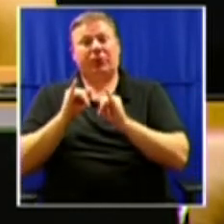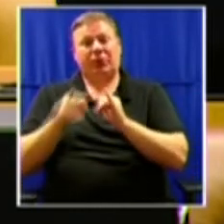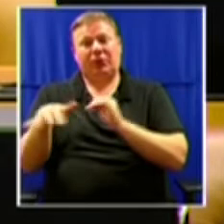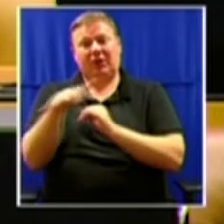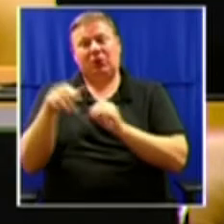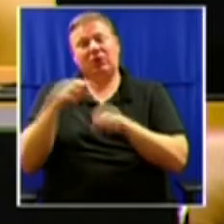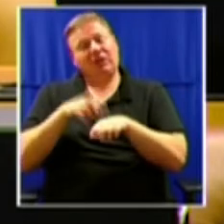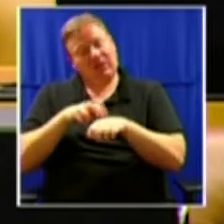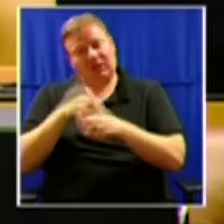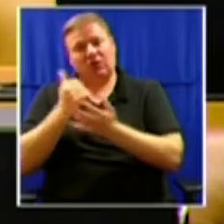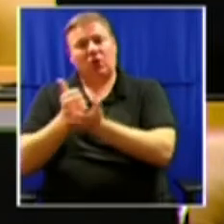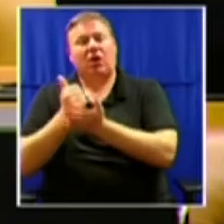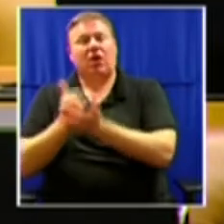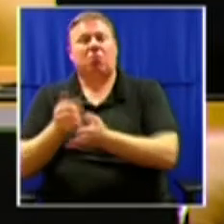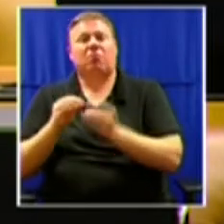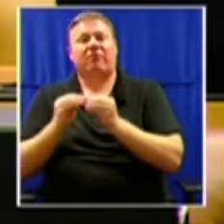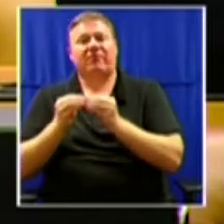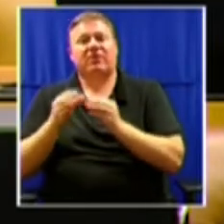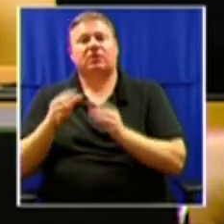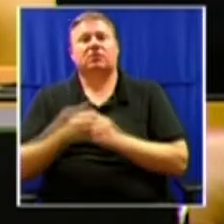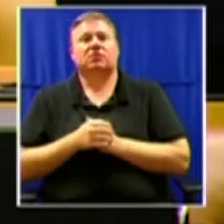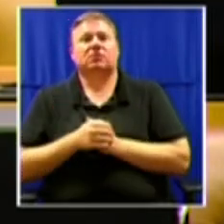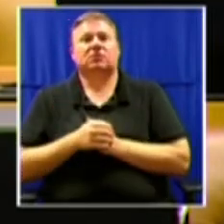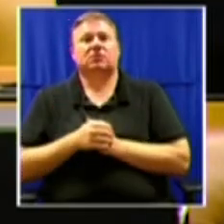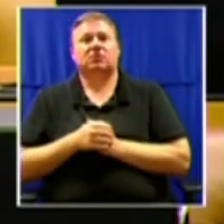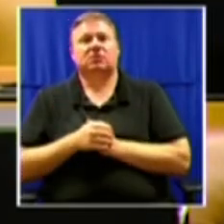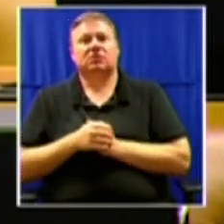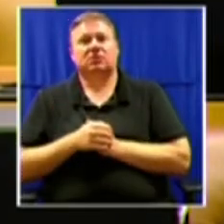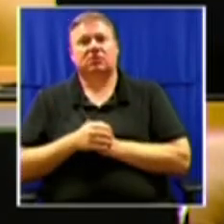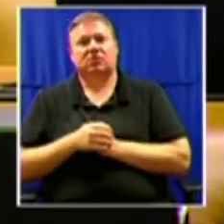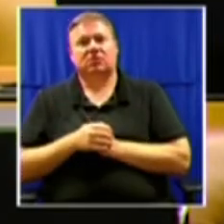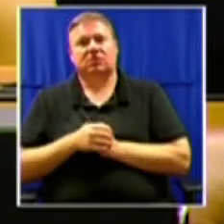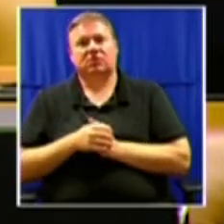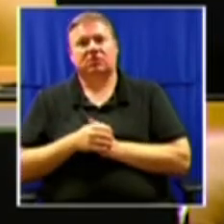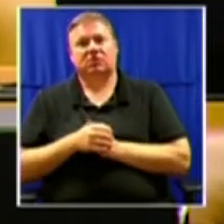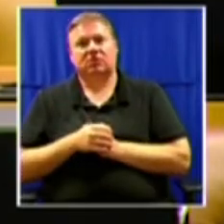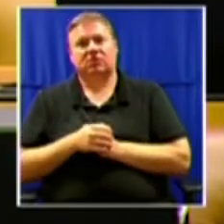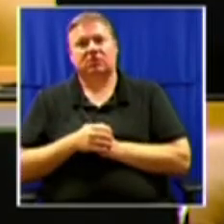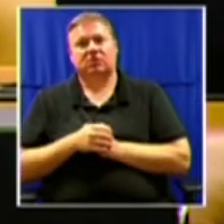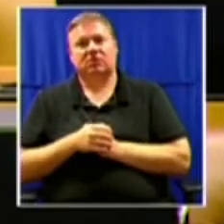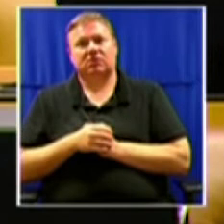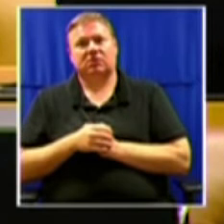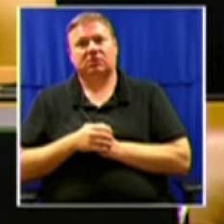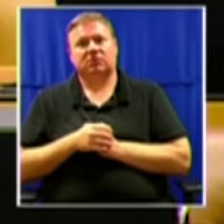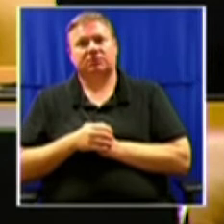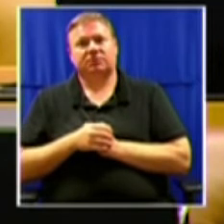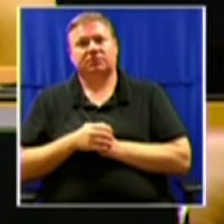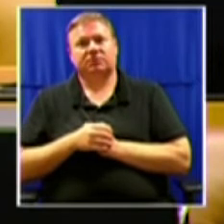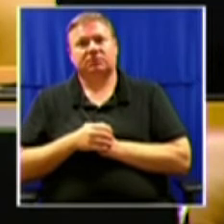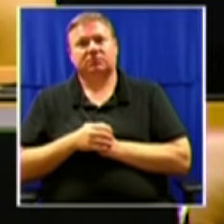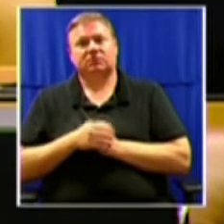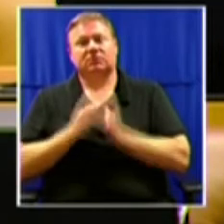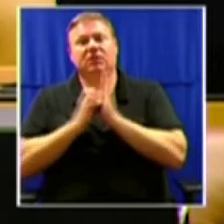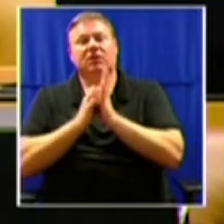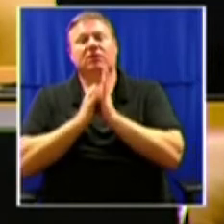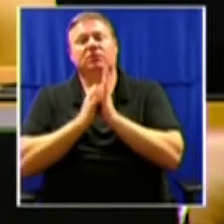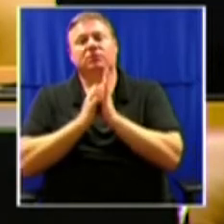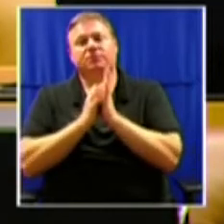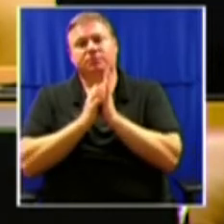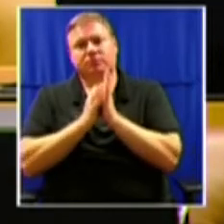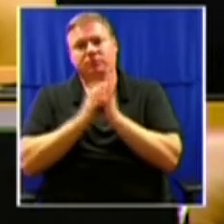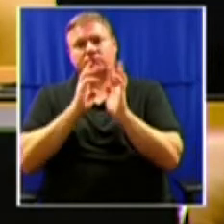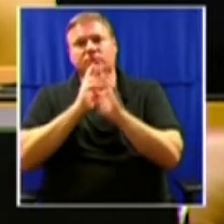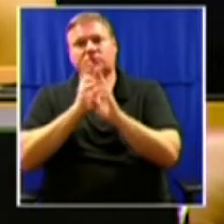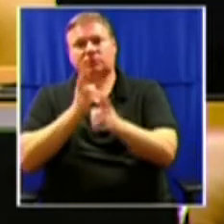and impacting negatively. One of those things, Honorable Deputy Speaker, is the response of